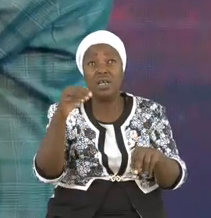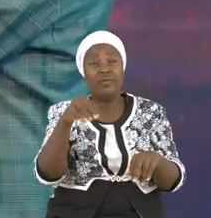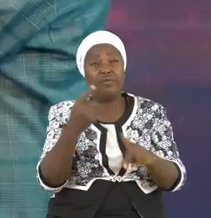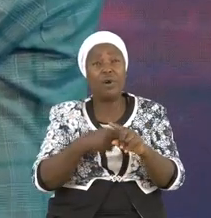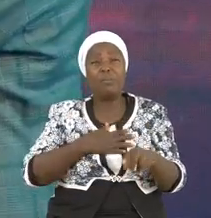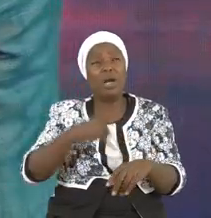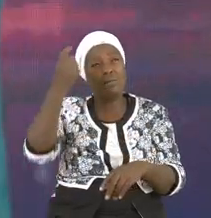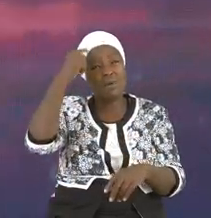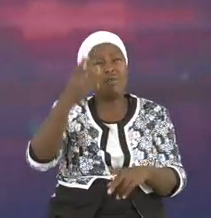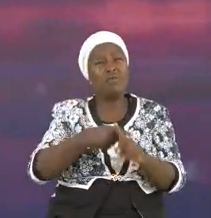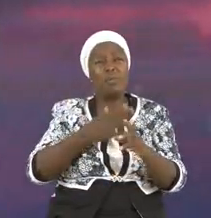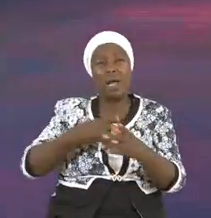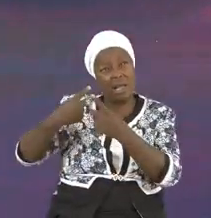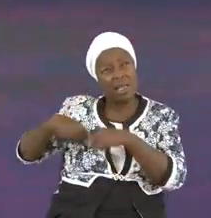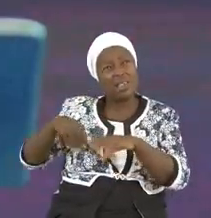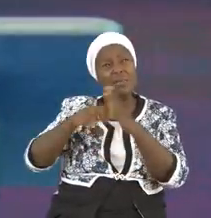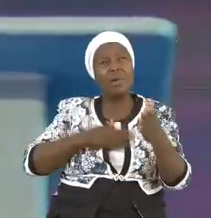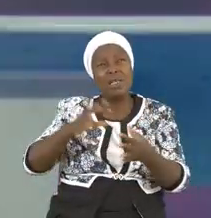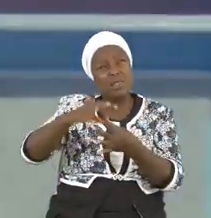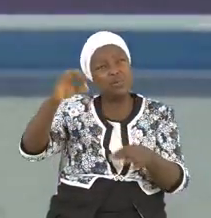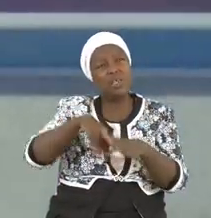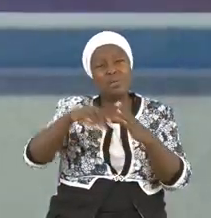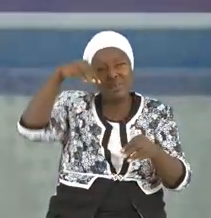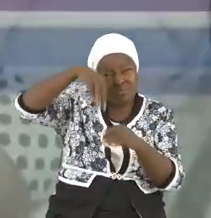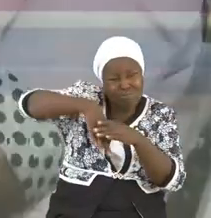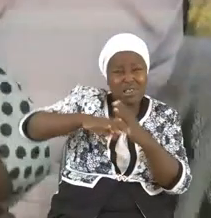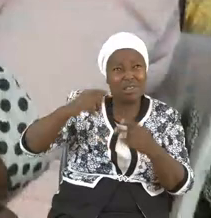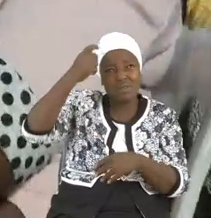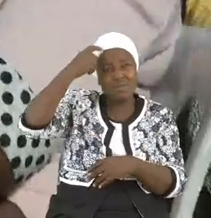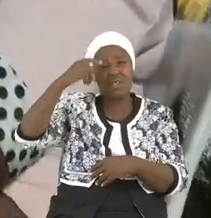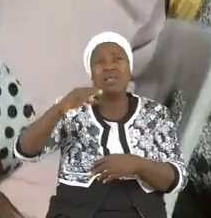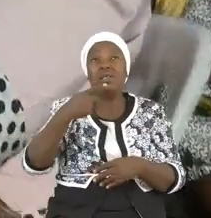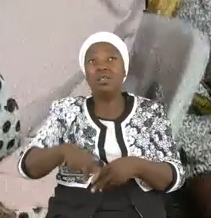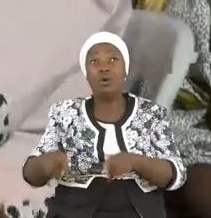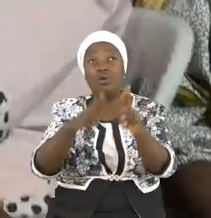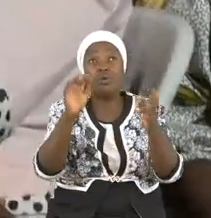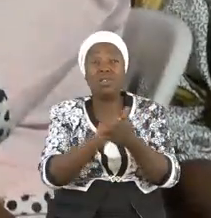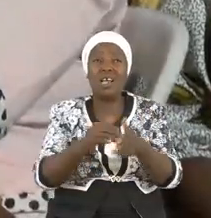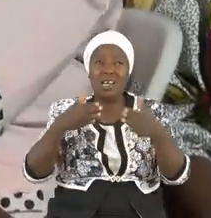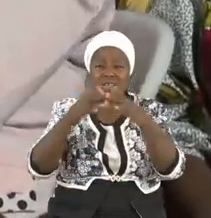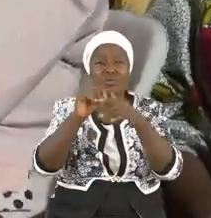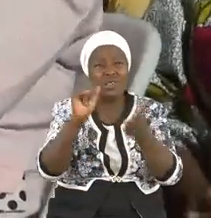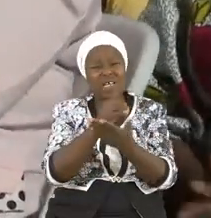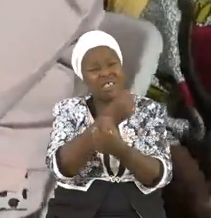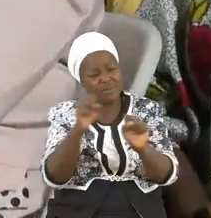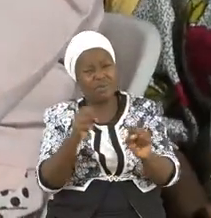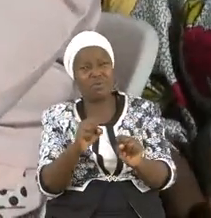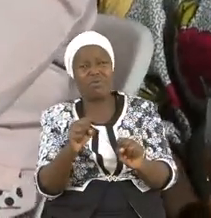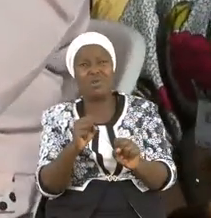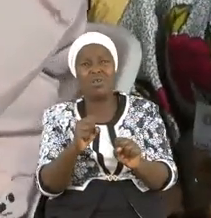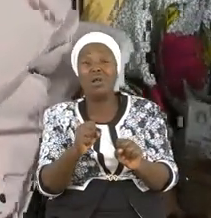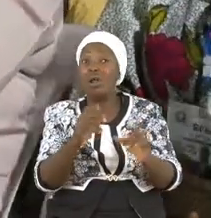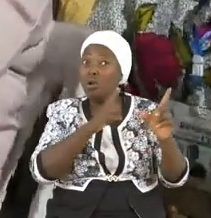my inner man, the road that leads to that redemption and salvation. Lord, I